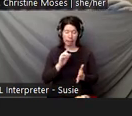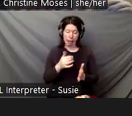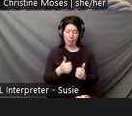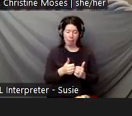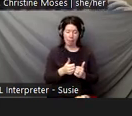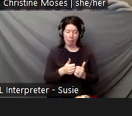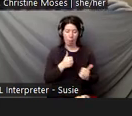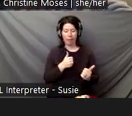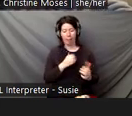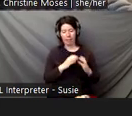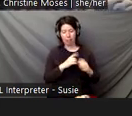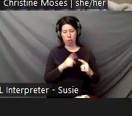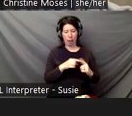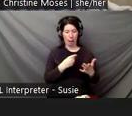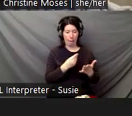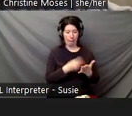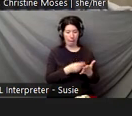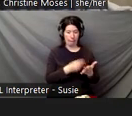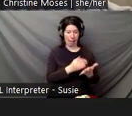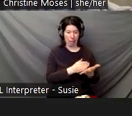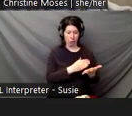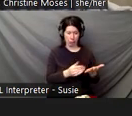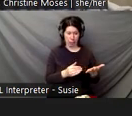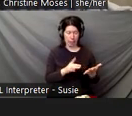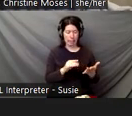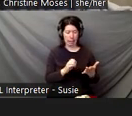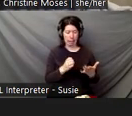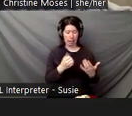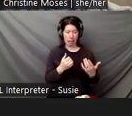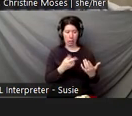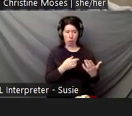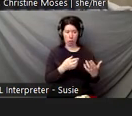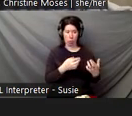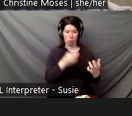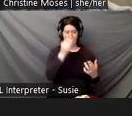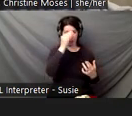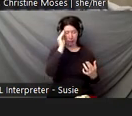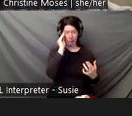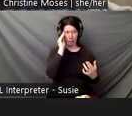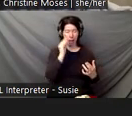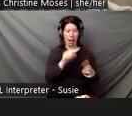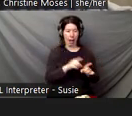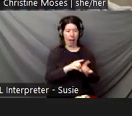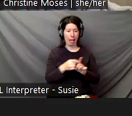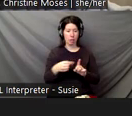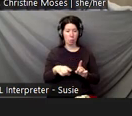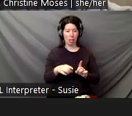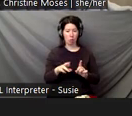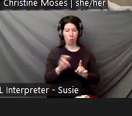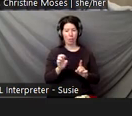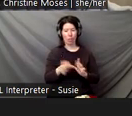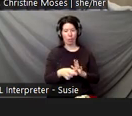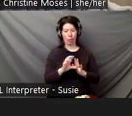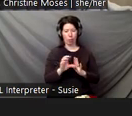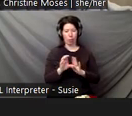because, and Debbie, your recommendation to keep that in mind as we re-review the charter. Corinne also mentioned